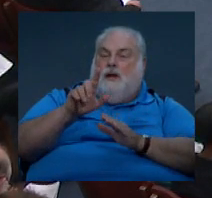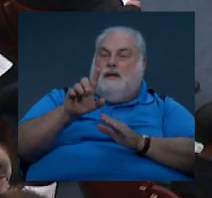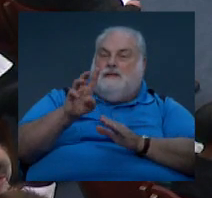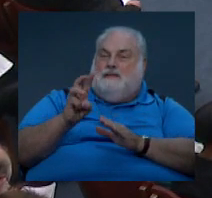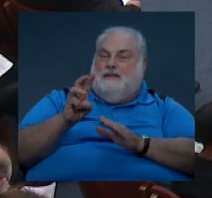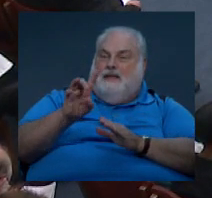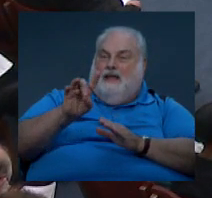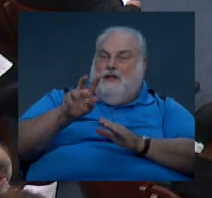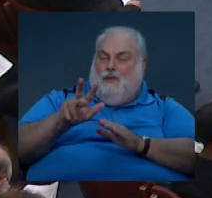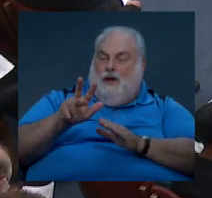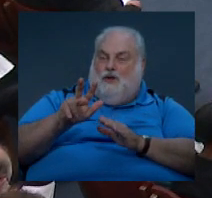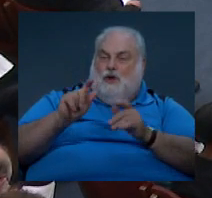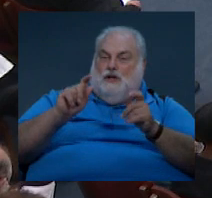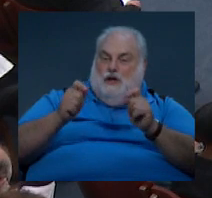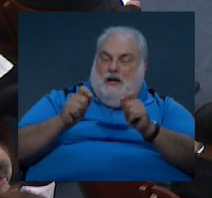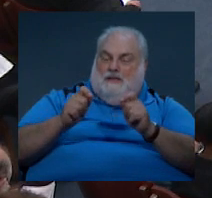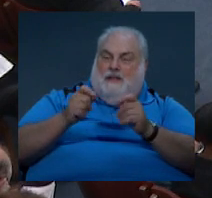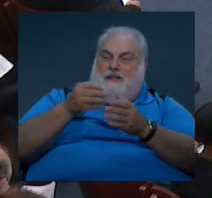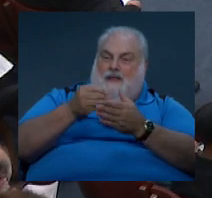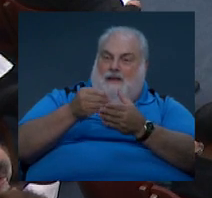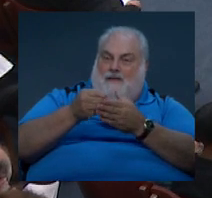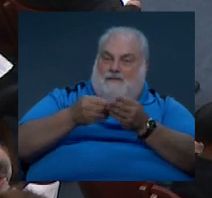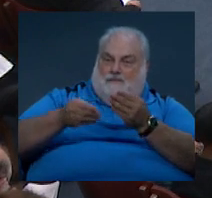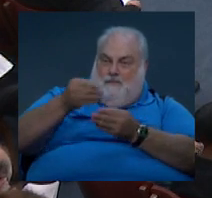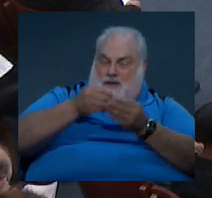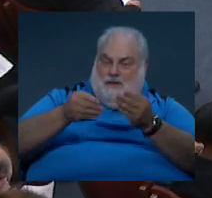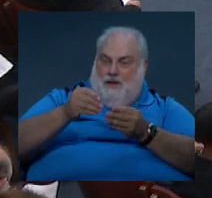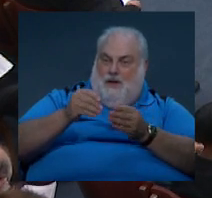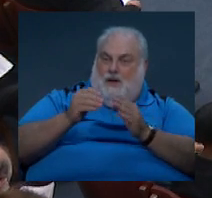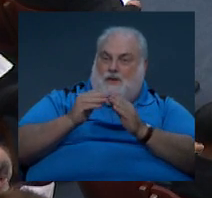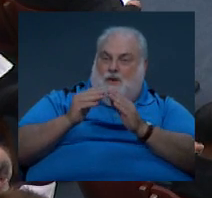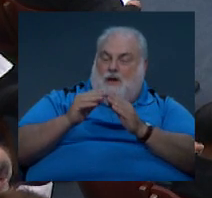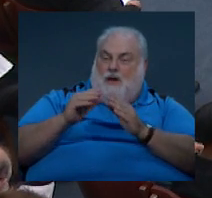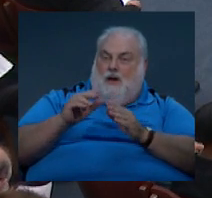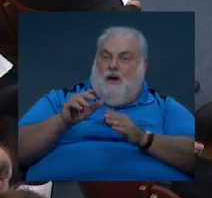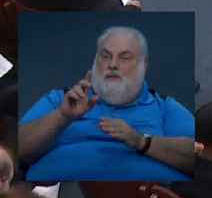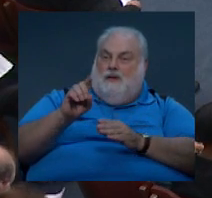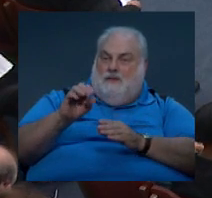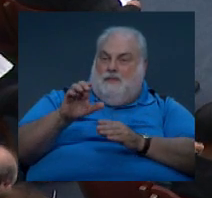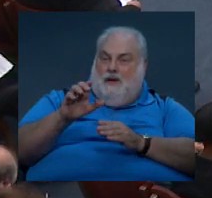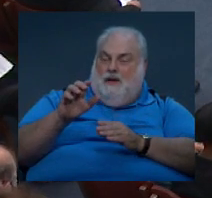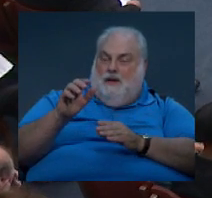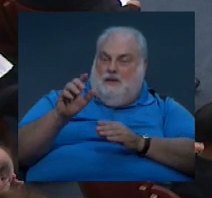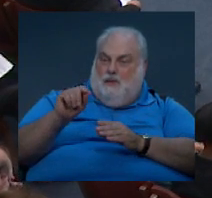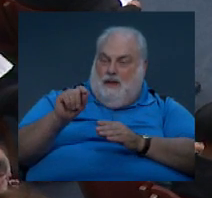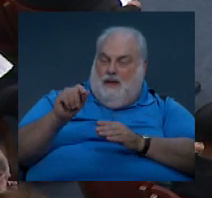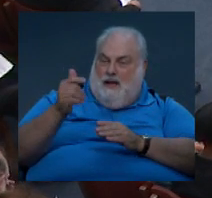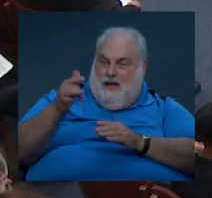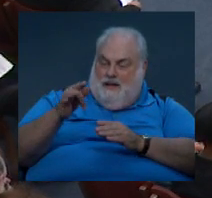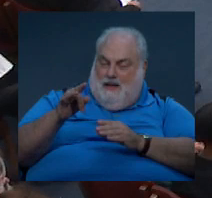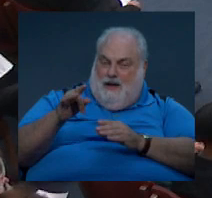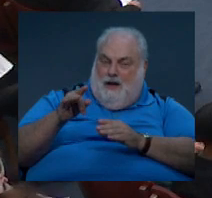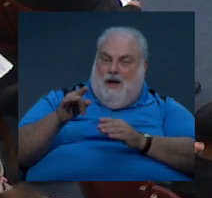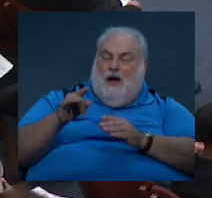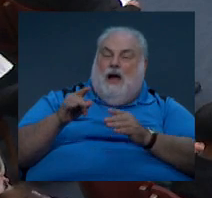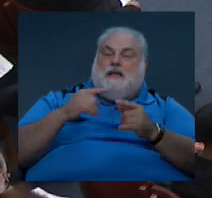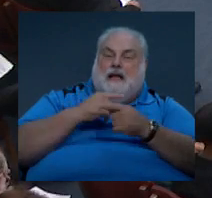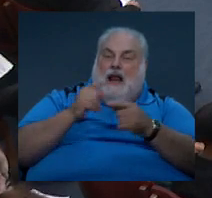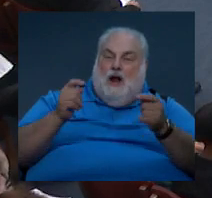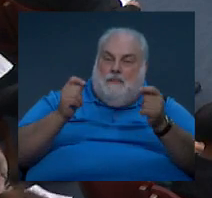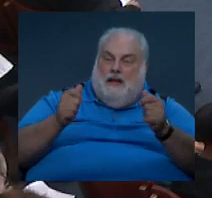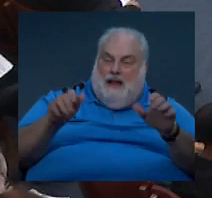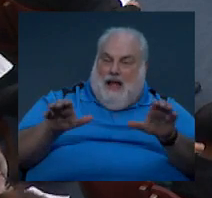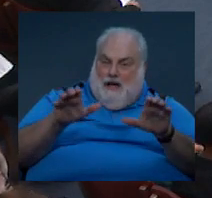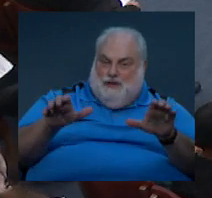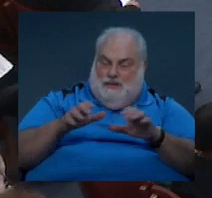to adjust the fiscal year 2019 budget ordinance to reflect revenue and expenditure adjustments for the general and street funds, to declare an emergency.